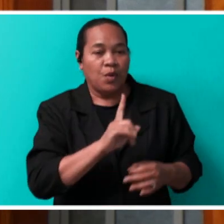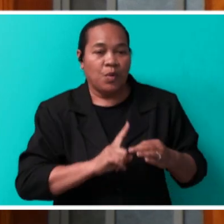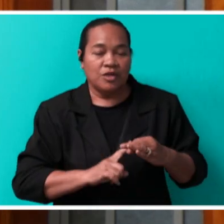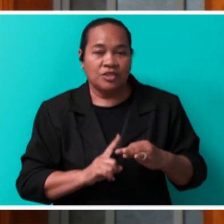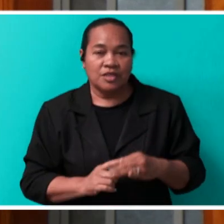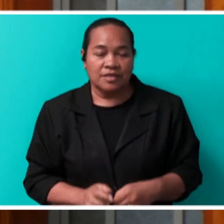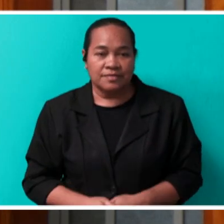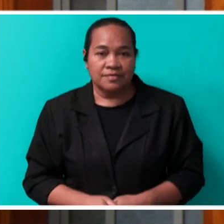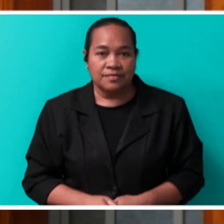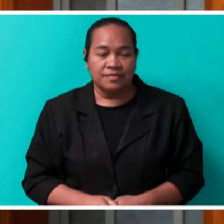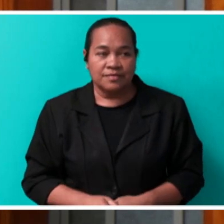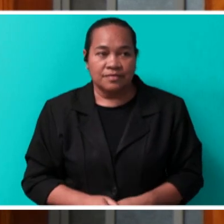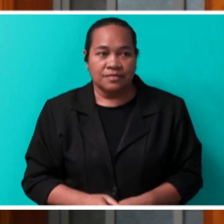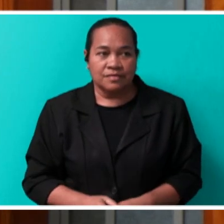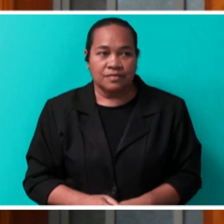Something that